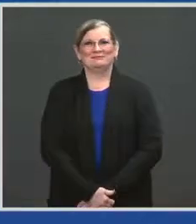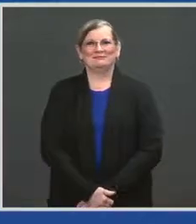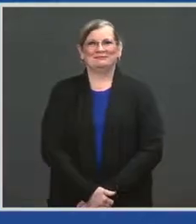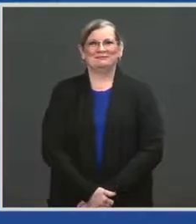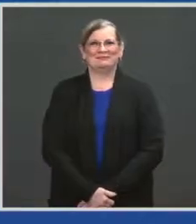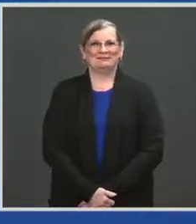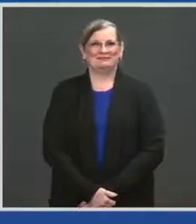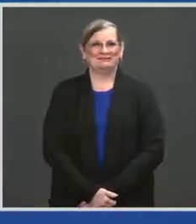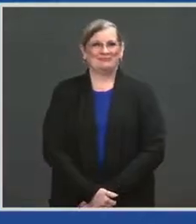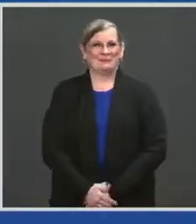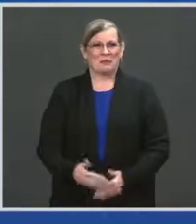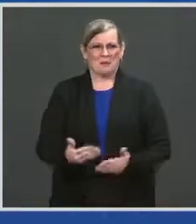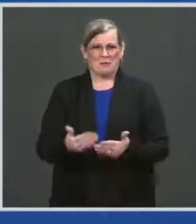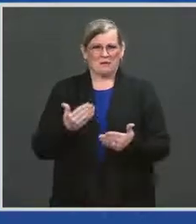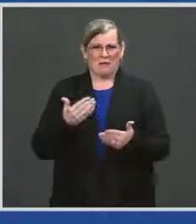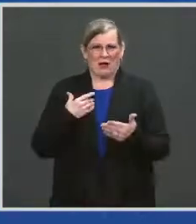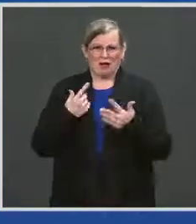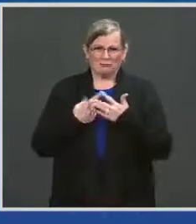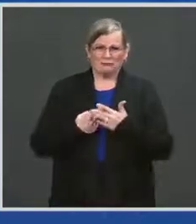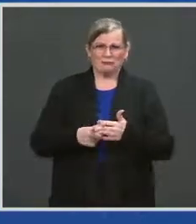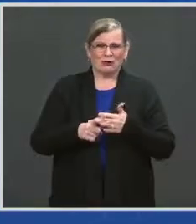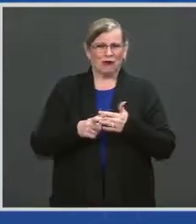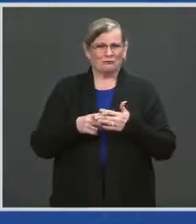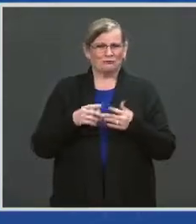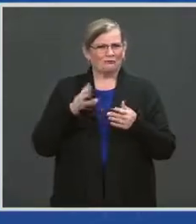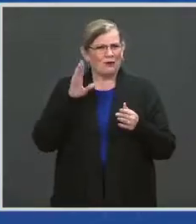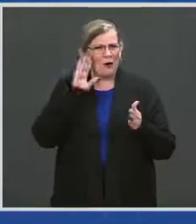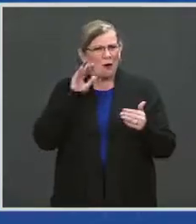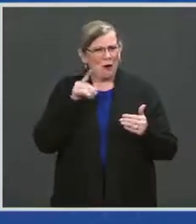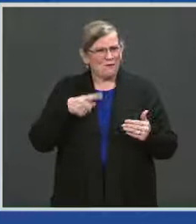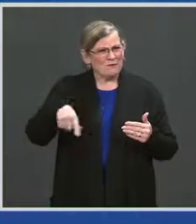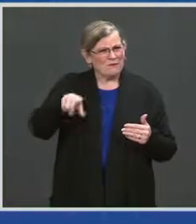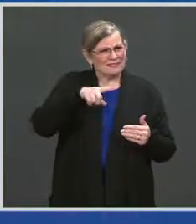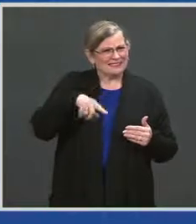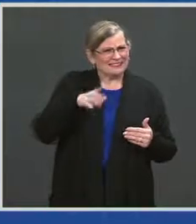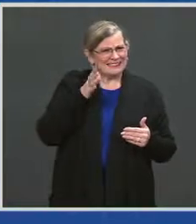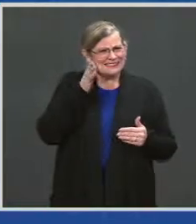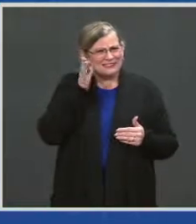Before I start, I hope you all have a good weekend.